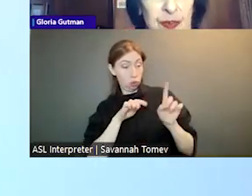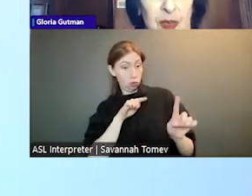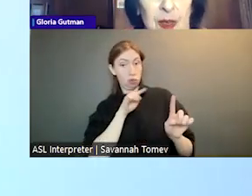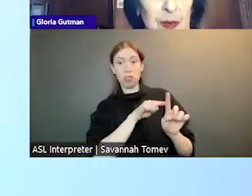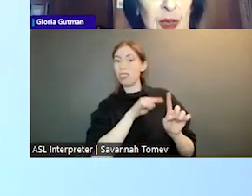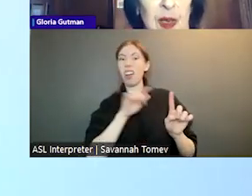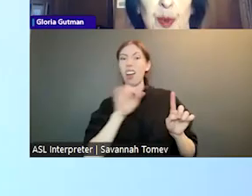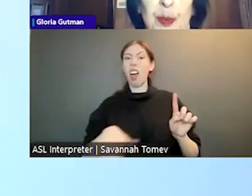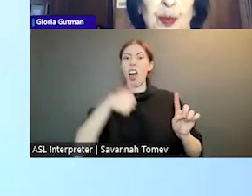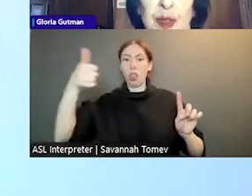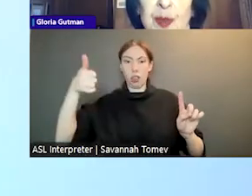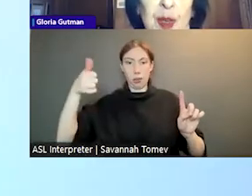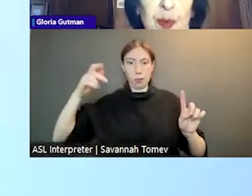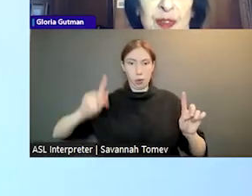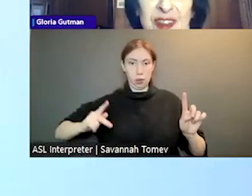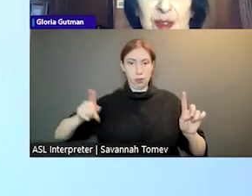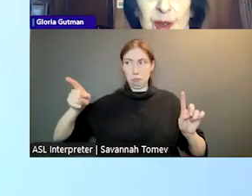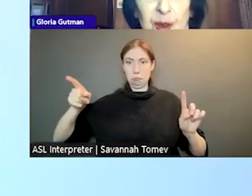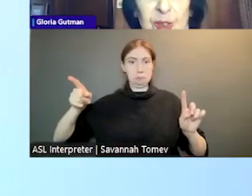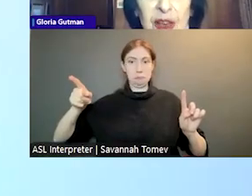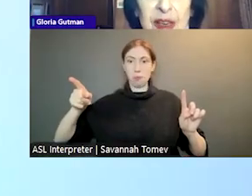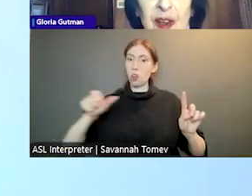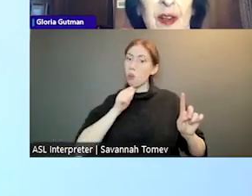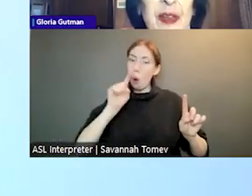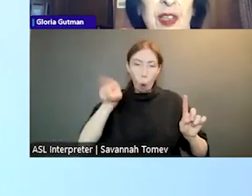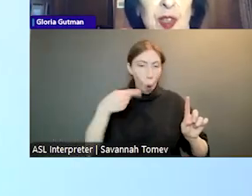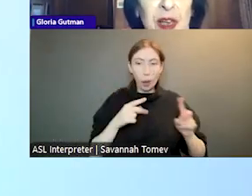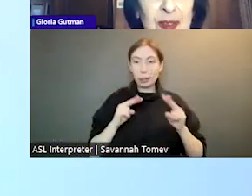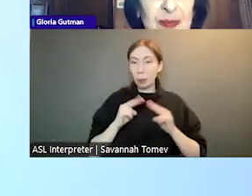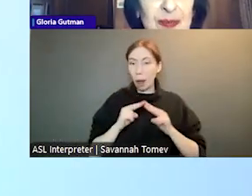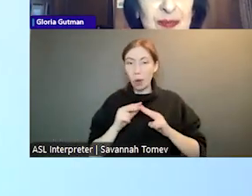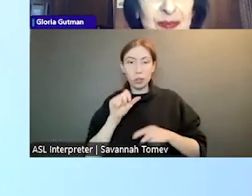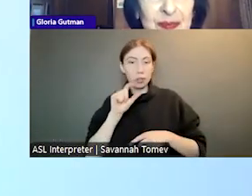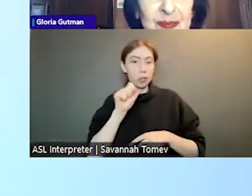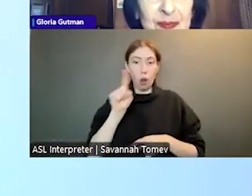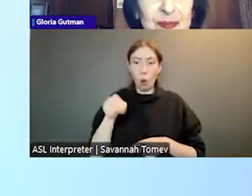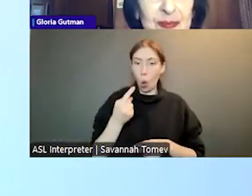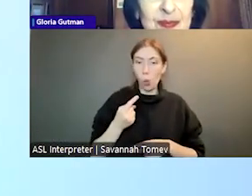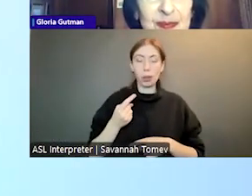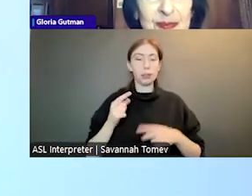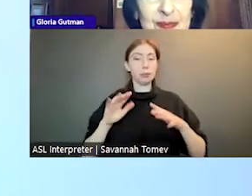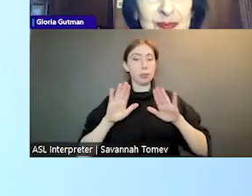of perpetrators that we've tended to look like. Next slide.